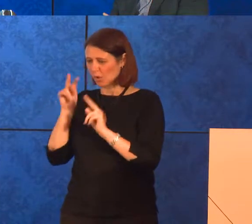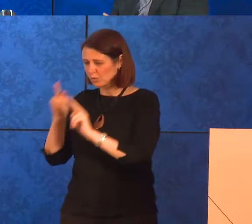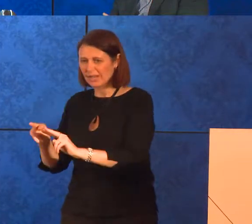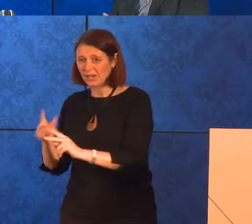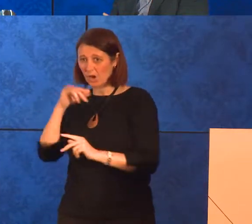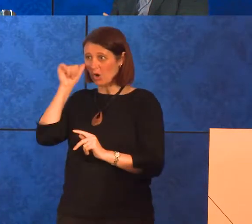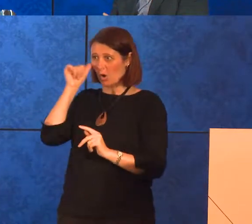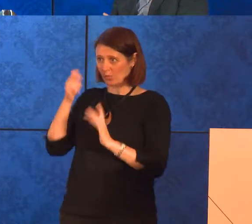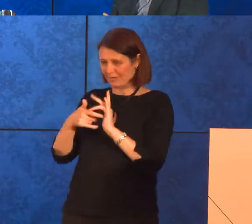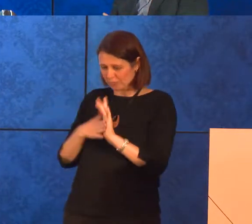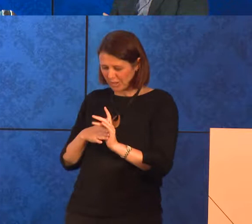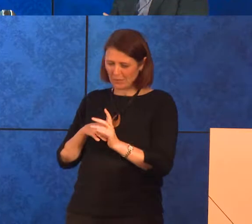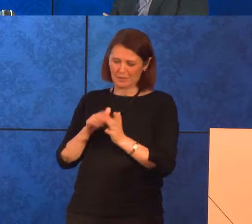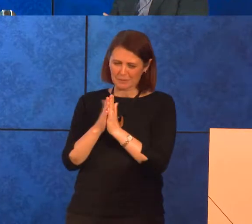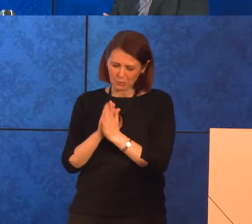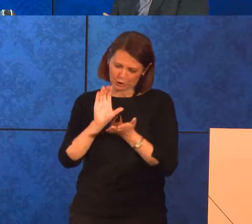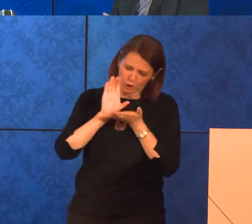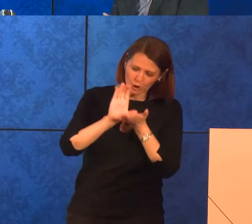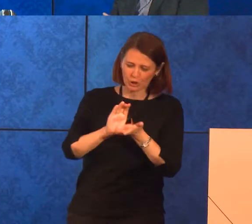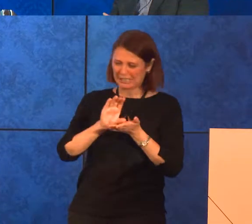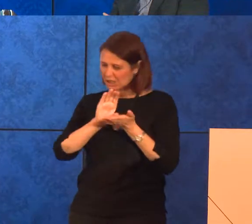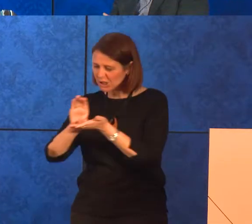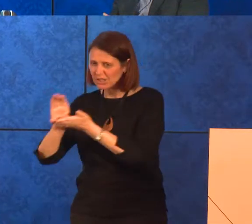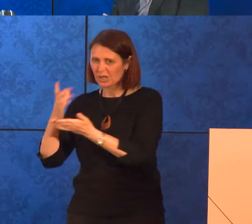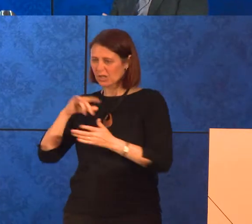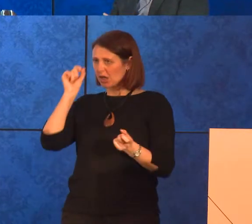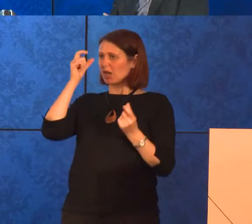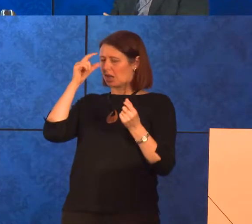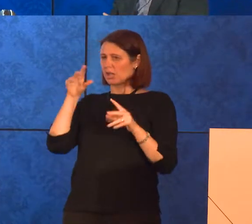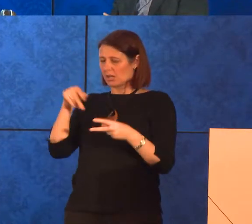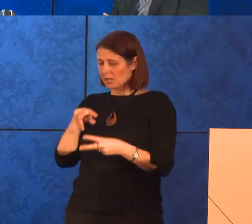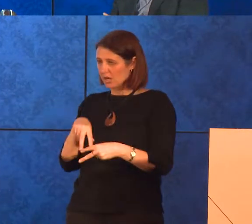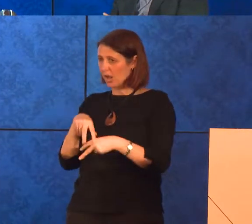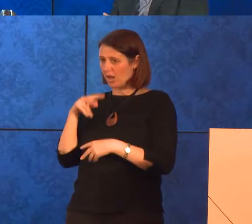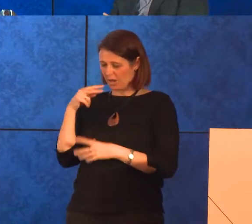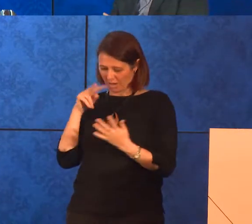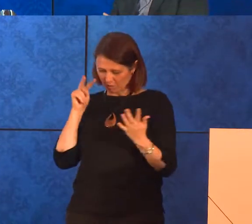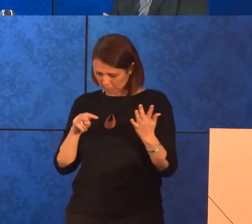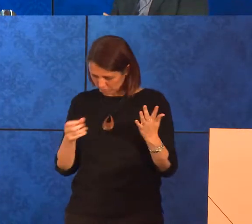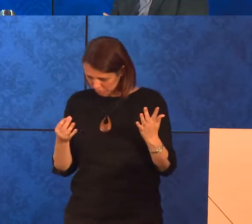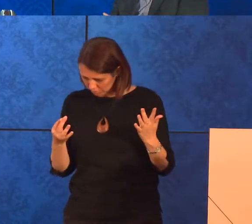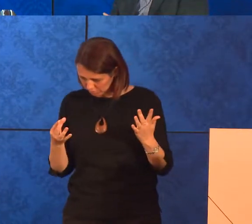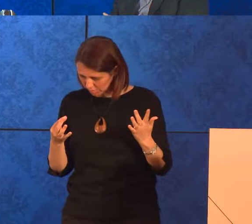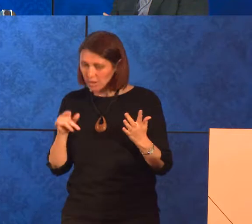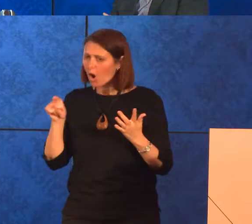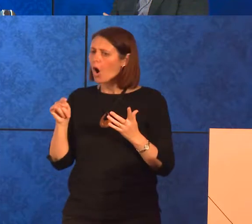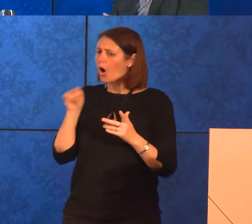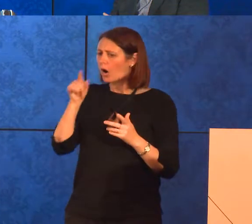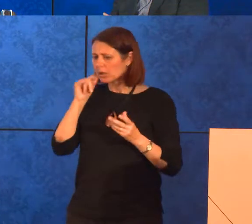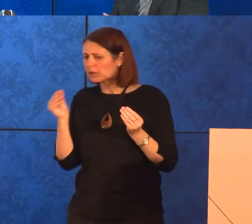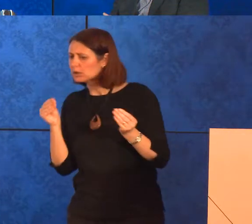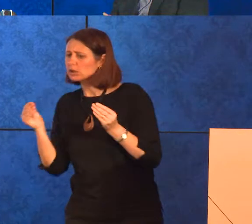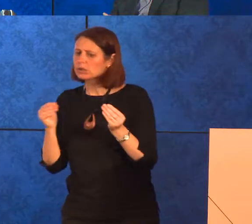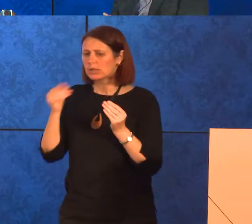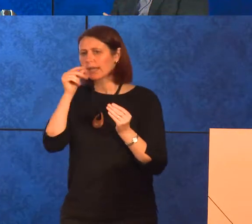in this room with these books this big when we realised what it was going to be, and I looked straight away and saw it wasn't there, and he said, "There's room to move, there's room to